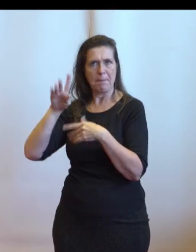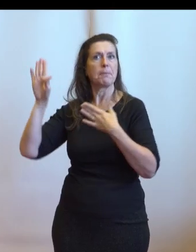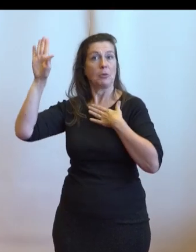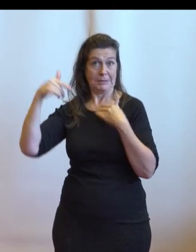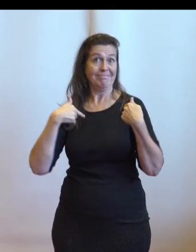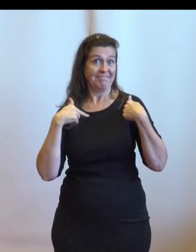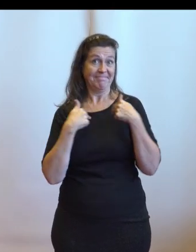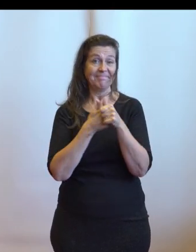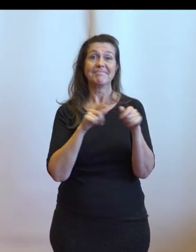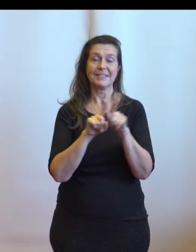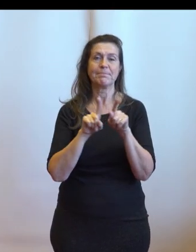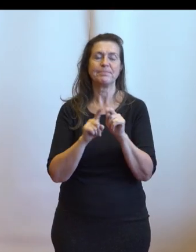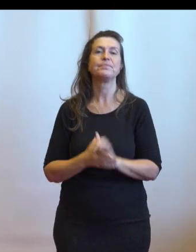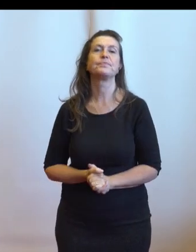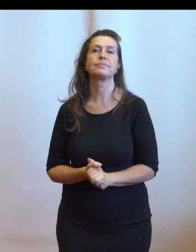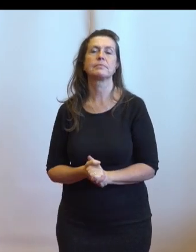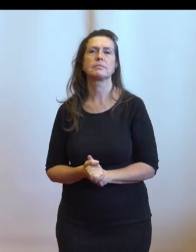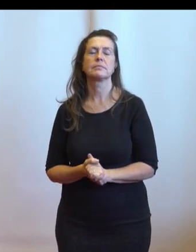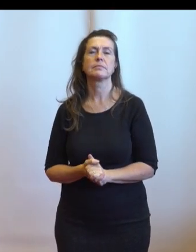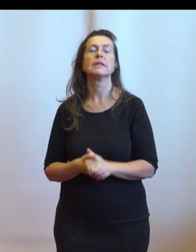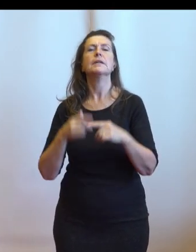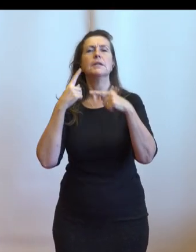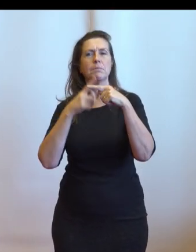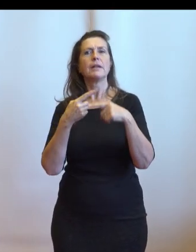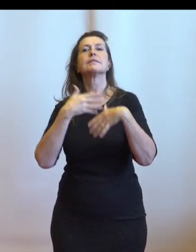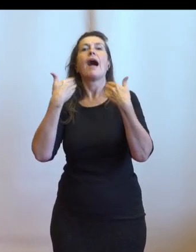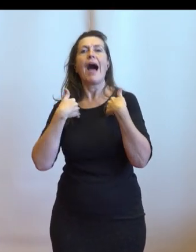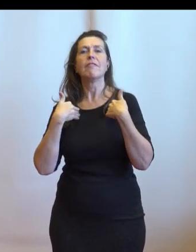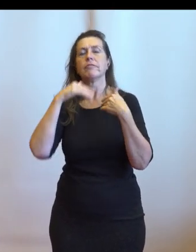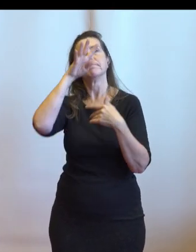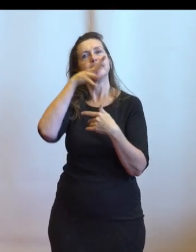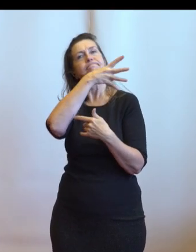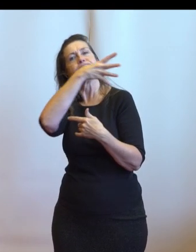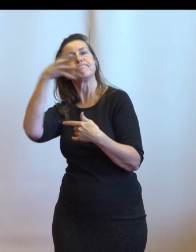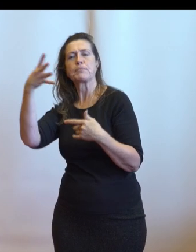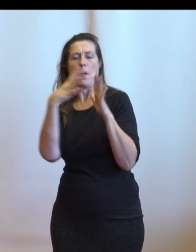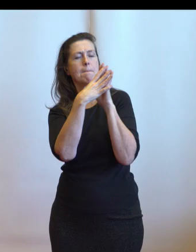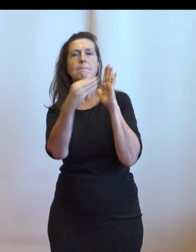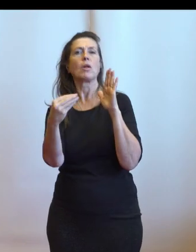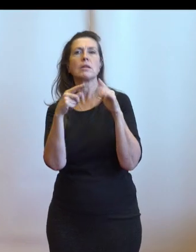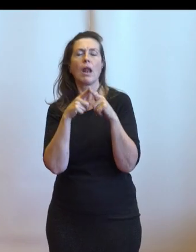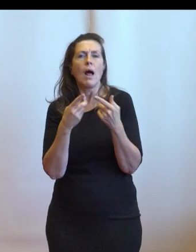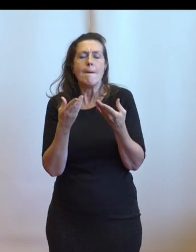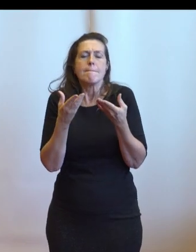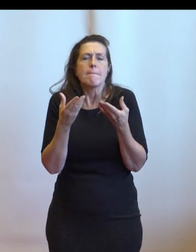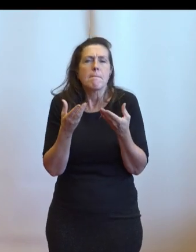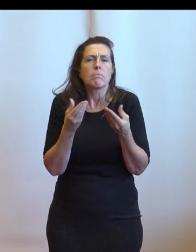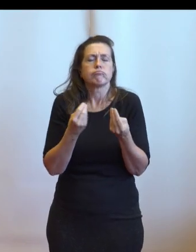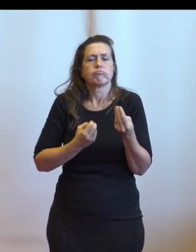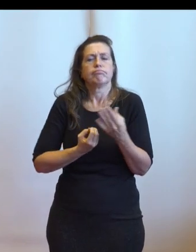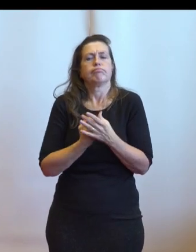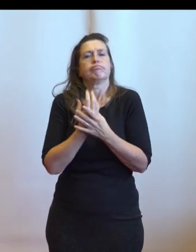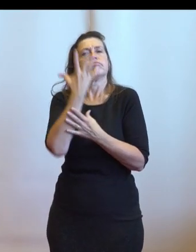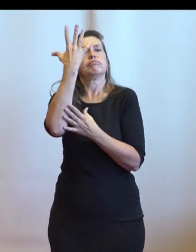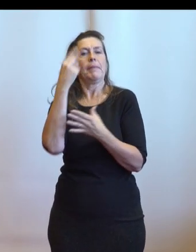Underpinning that, we have an accessibility maturity model. And if you think of the charter of this is signing up and making the commitment,